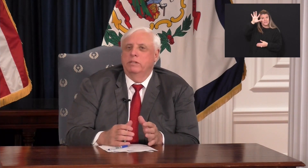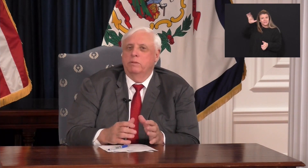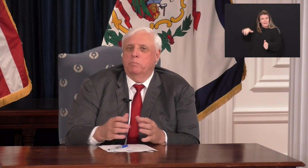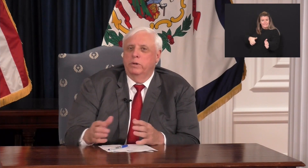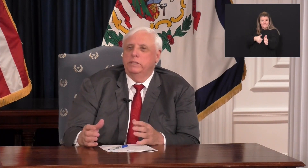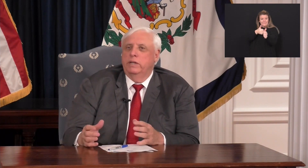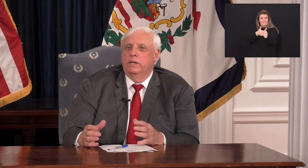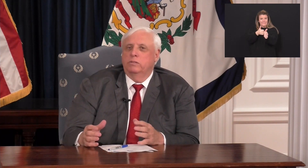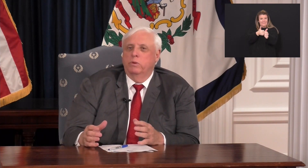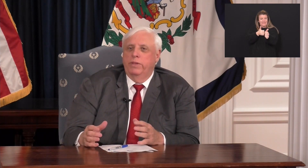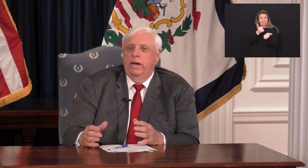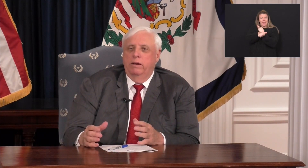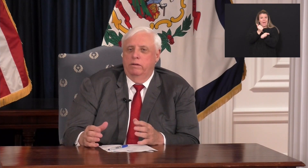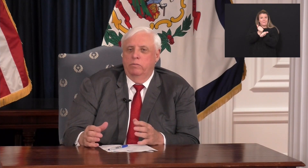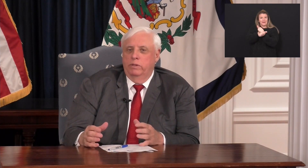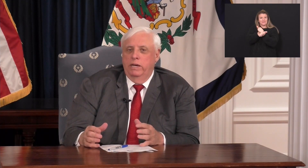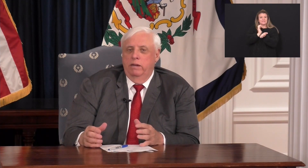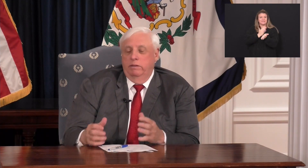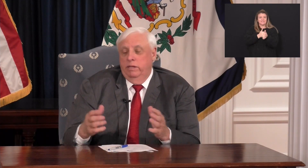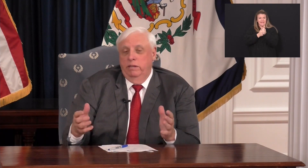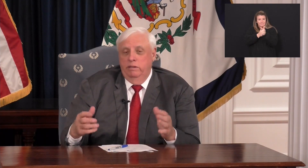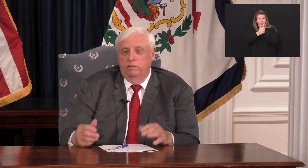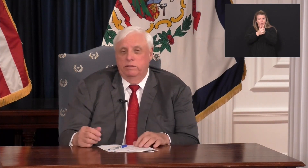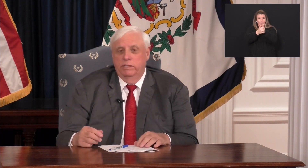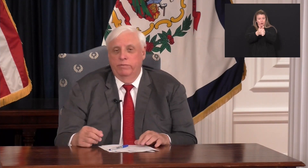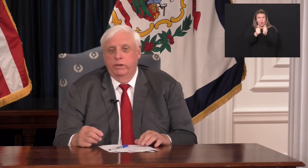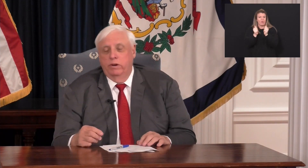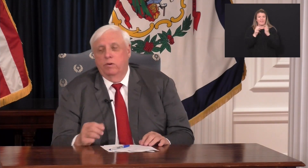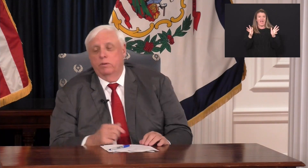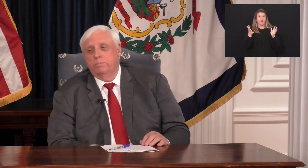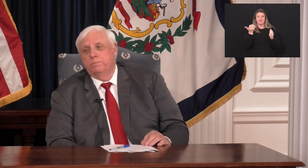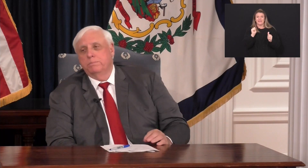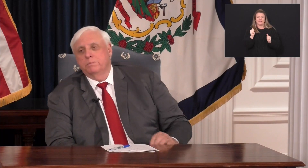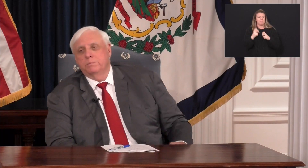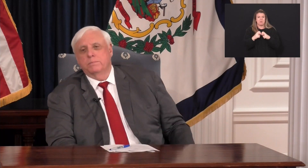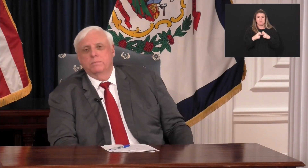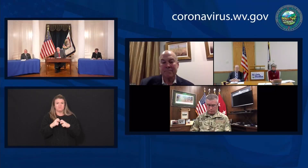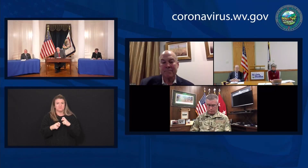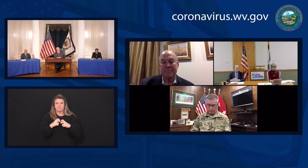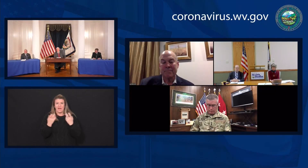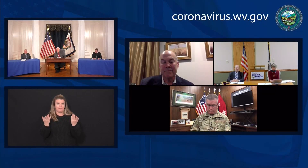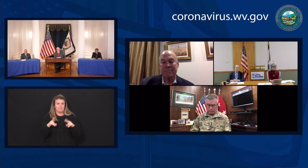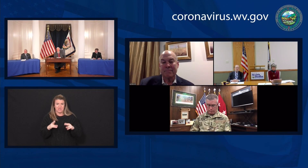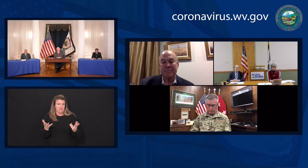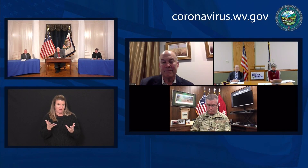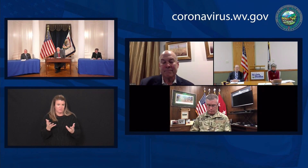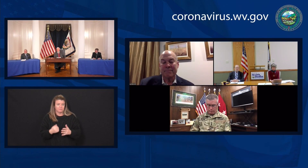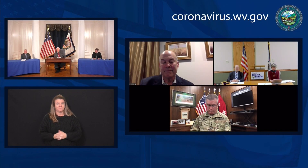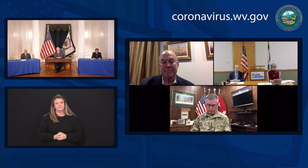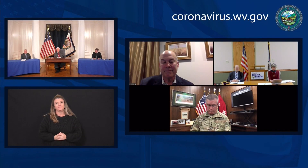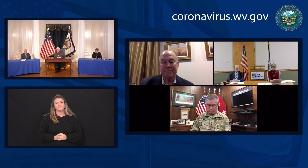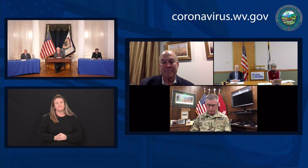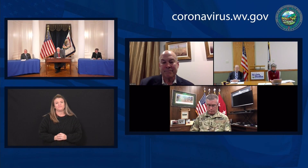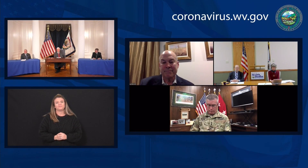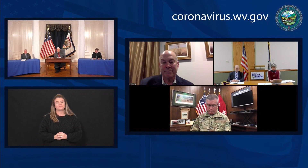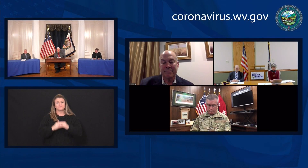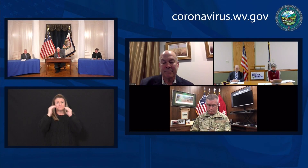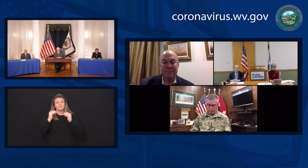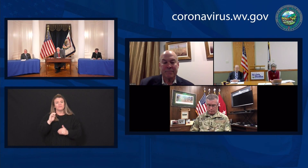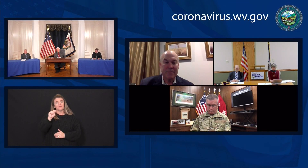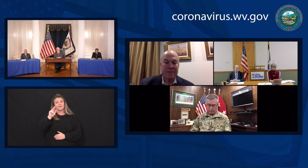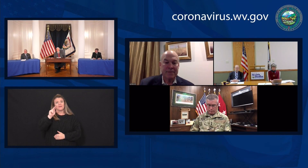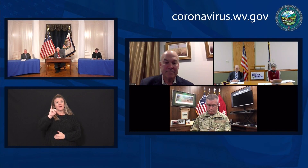backstop us and bridge us without any significant harm. Okay, thanks, Phil. Up next, Annie Moore